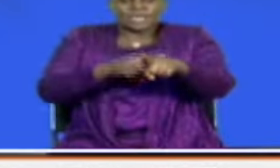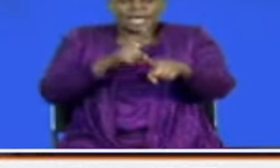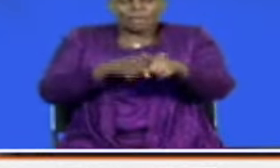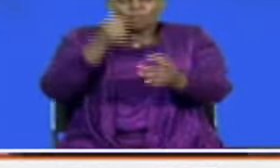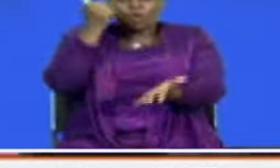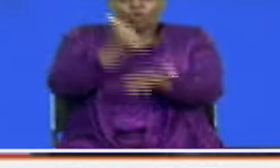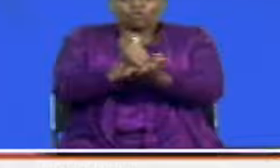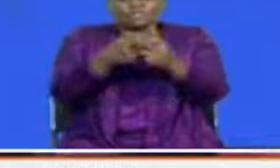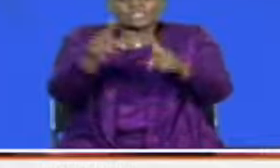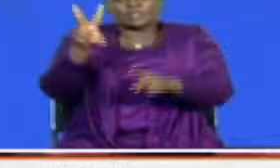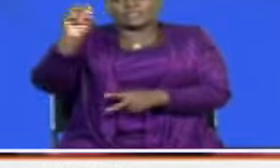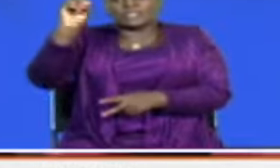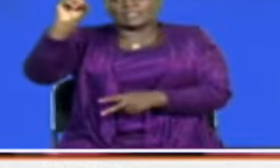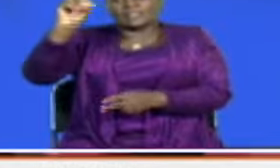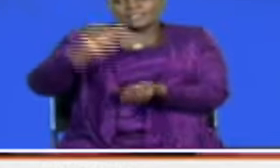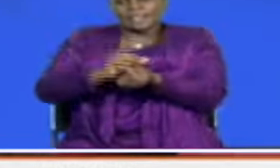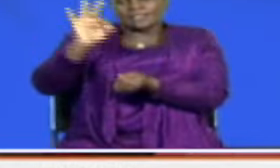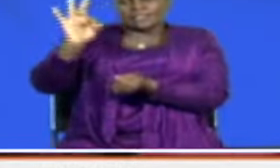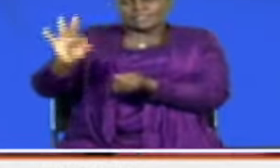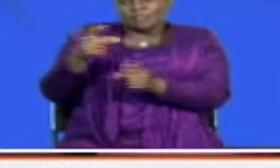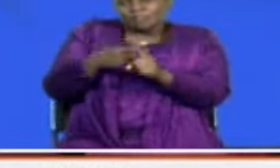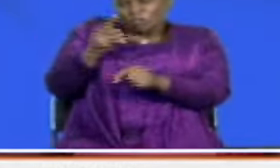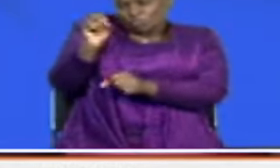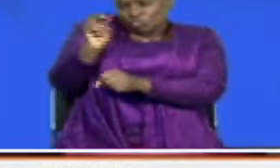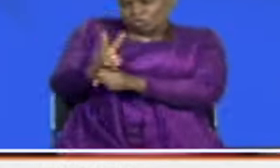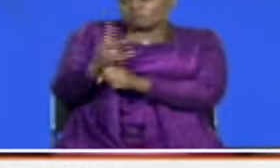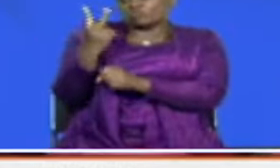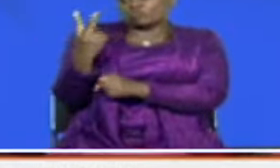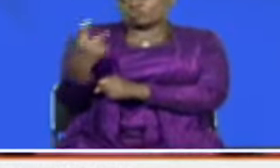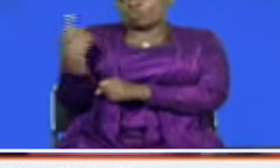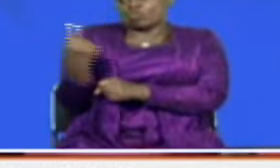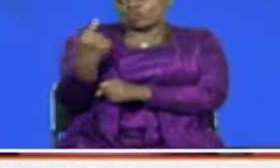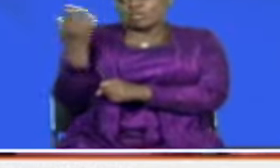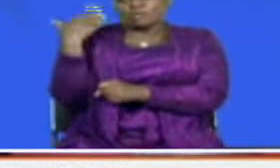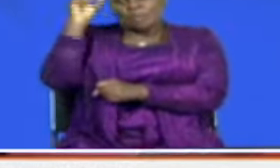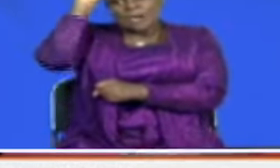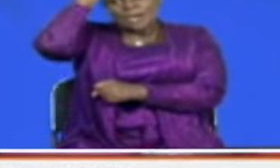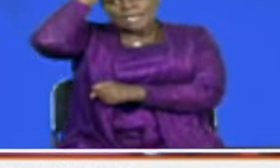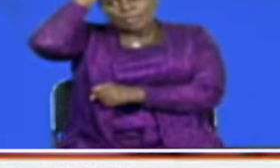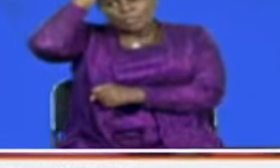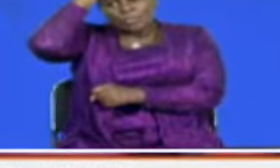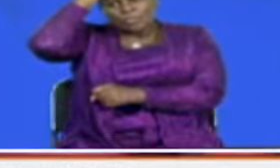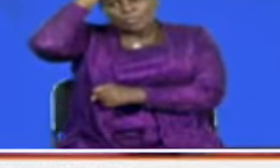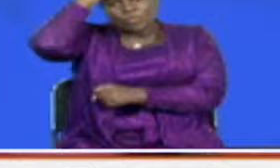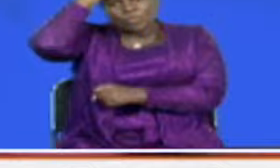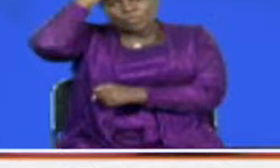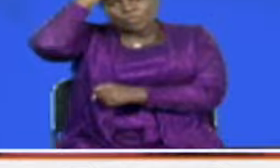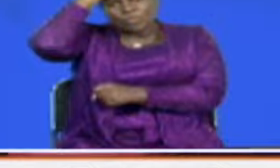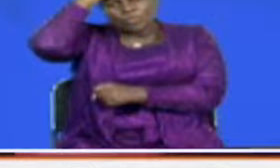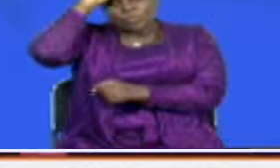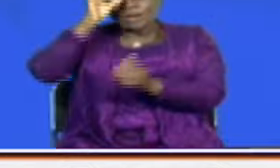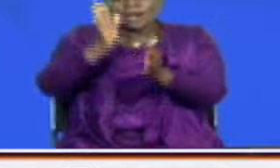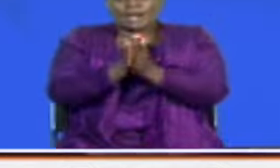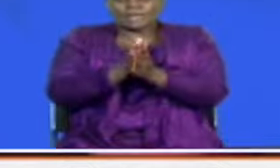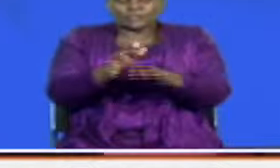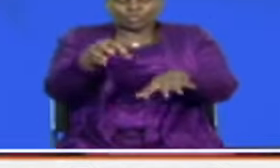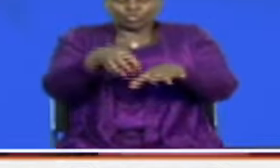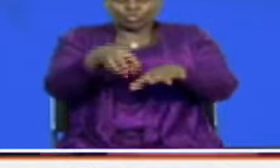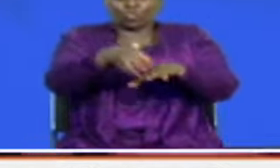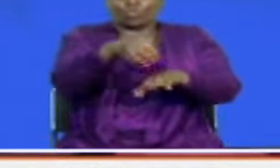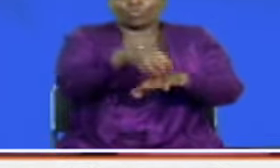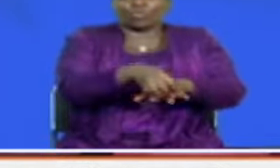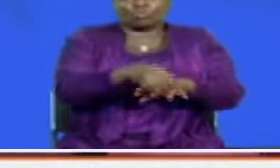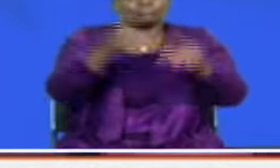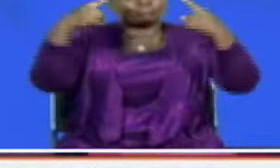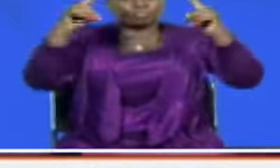their offices in 2013. Of the 12, only two, former Kiambu and Nairobi governors Ferdinand Waititu and Mike Sonko,